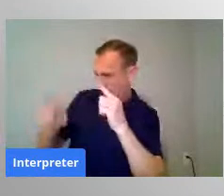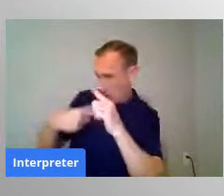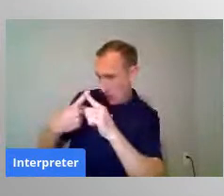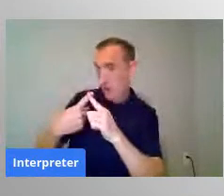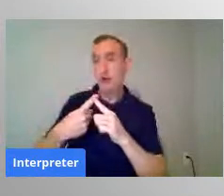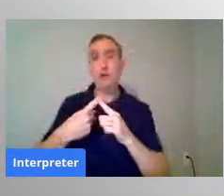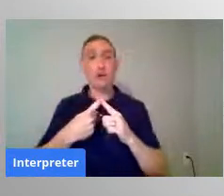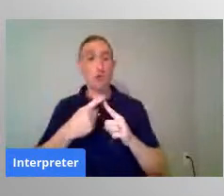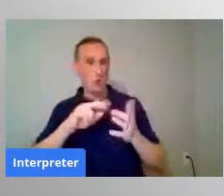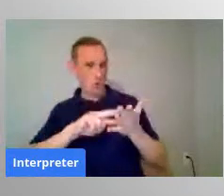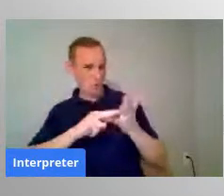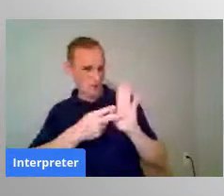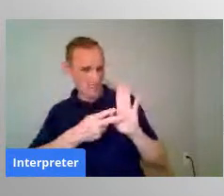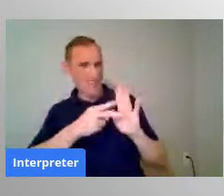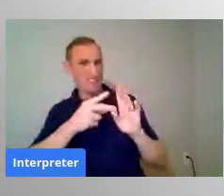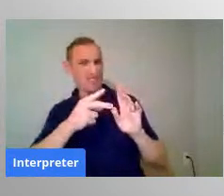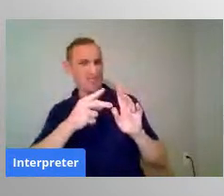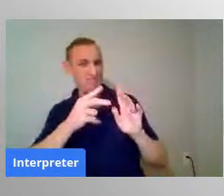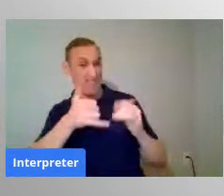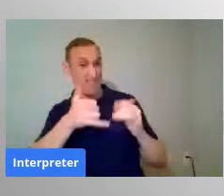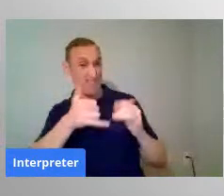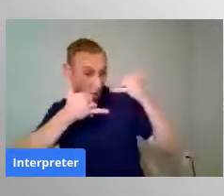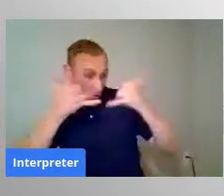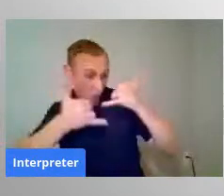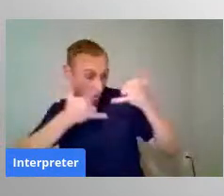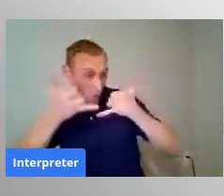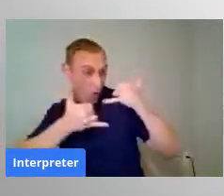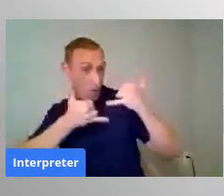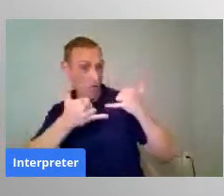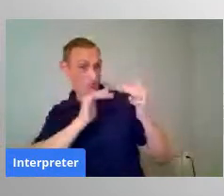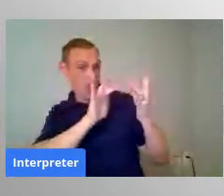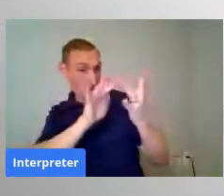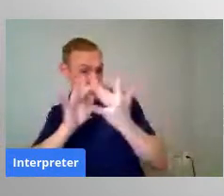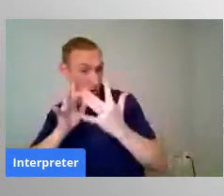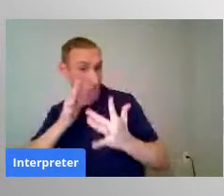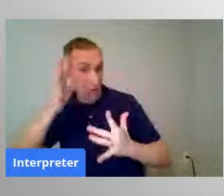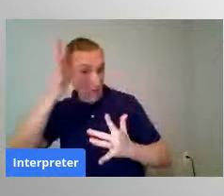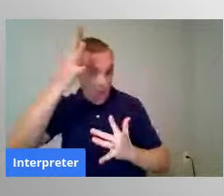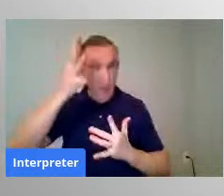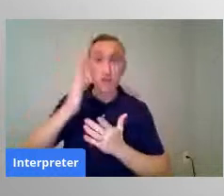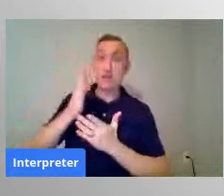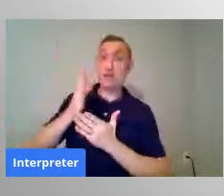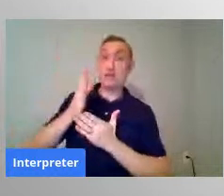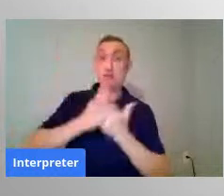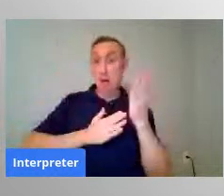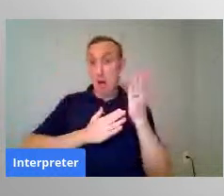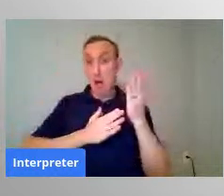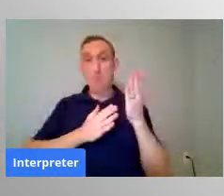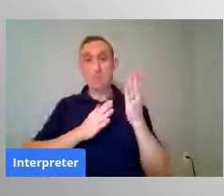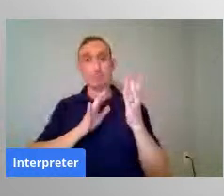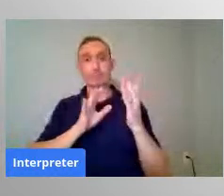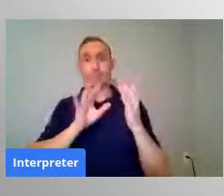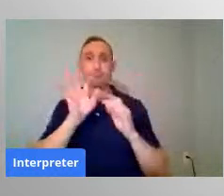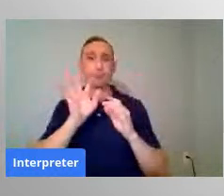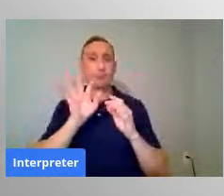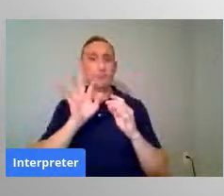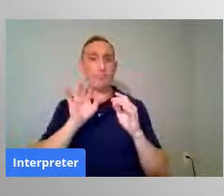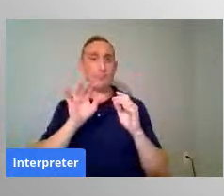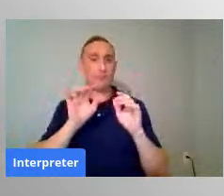from a recorded message. I know that some people post it to social media, so maybe using some of those